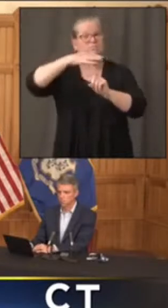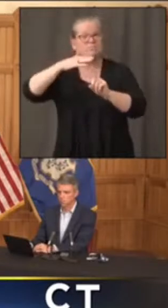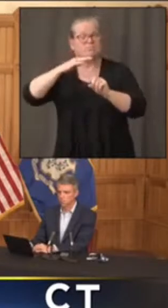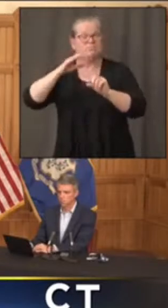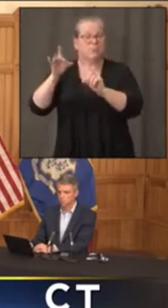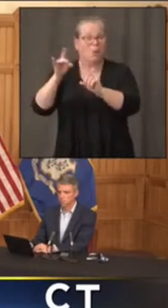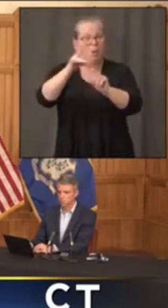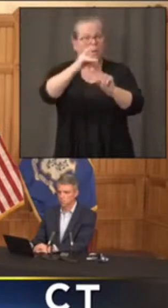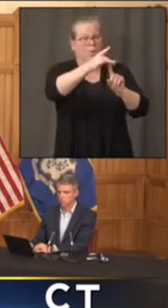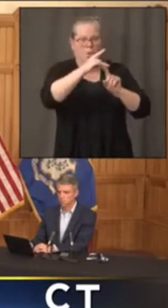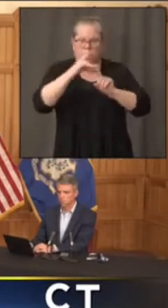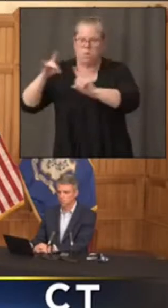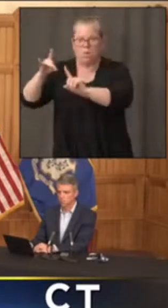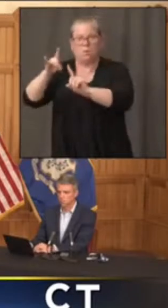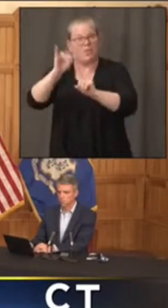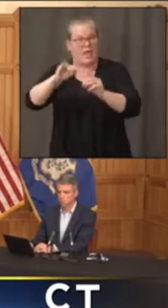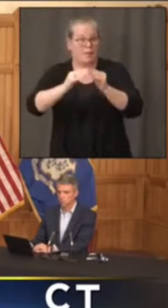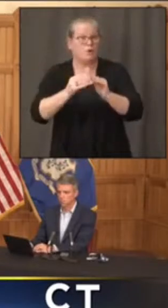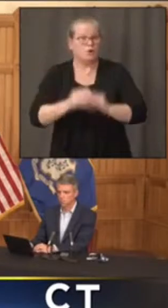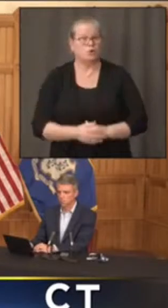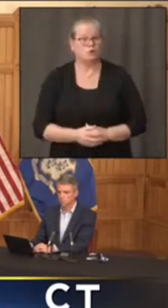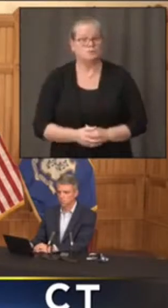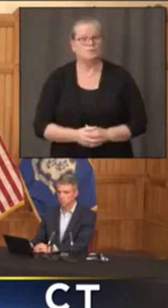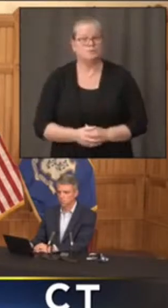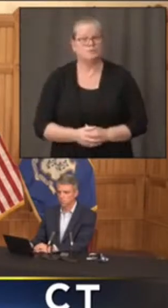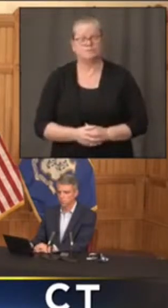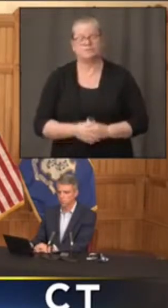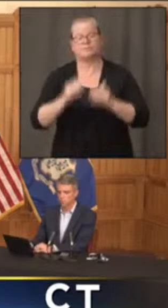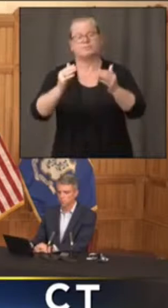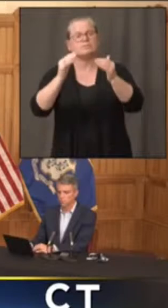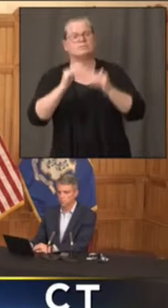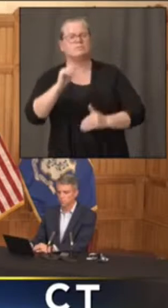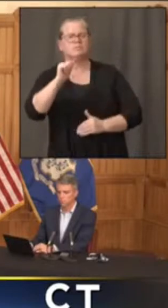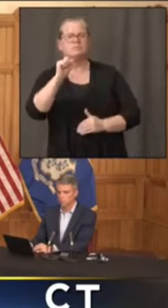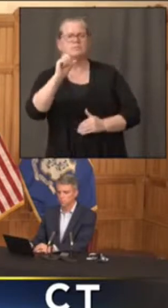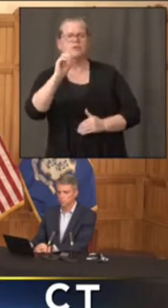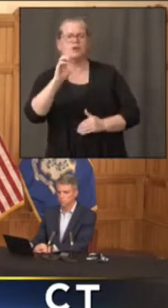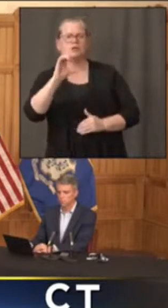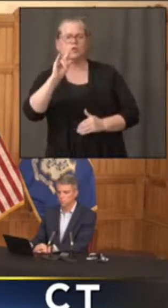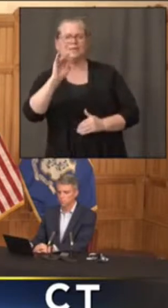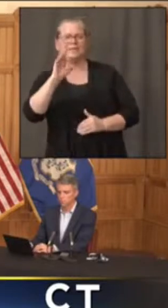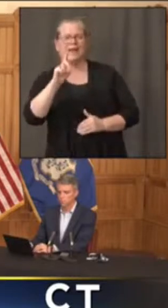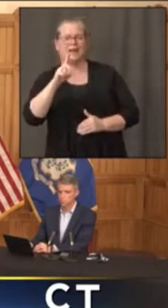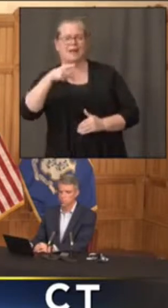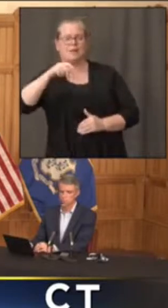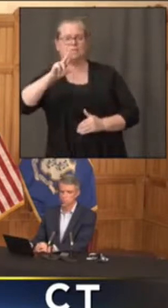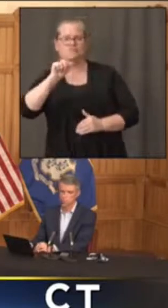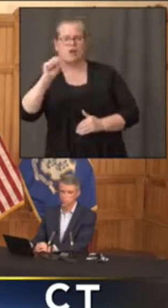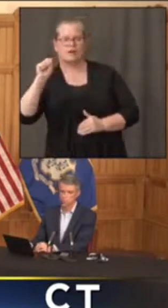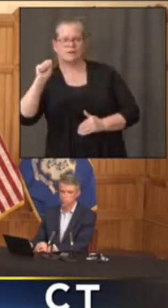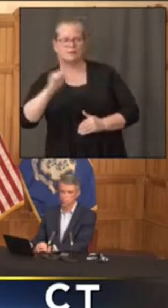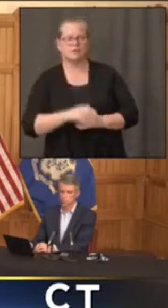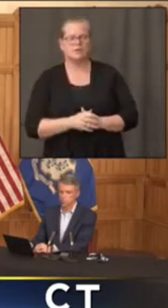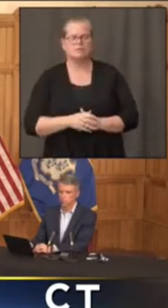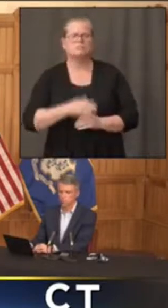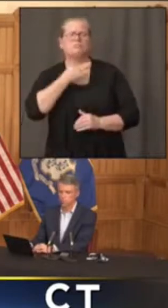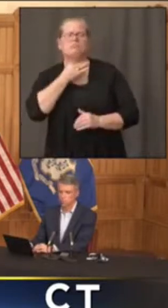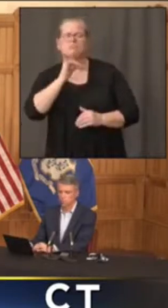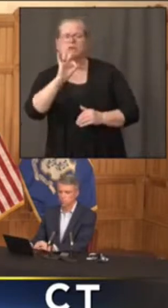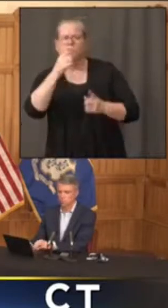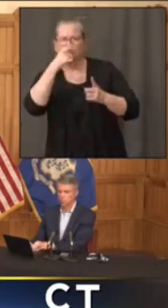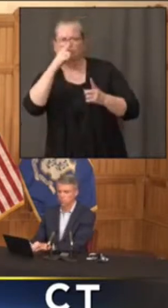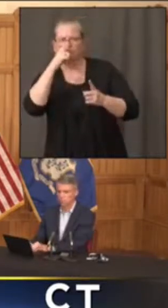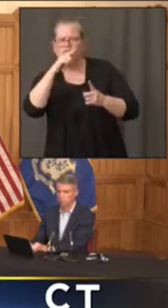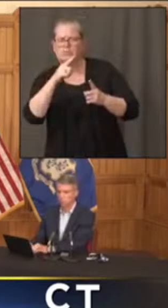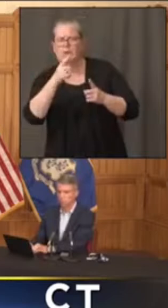dr. Carter I was wonder if you could continue on with that a little bit what are your thoughts about what we can expect for a second wave when might it